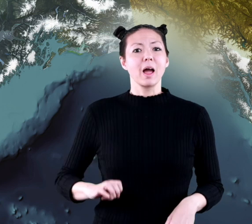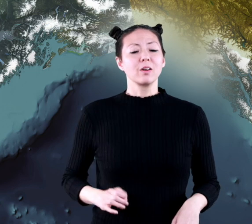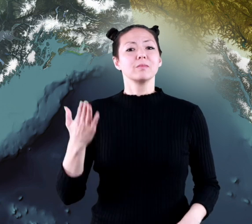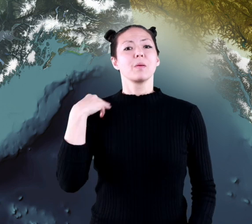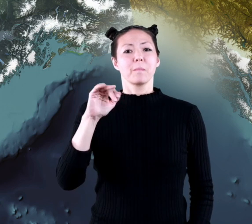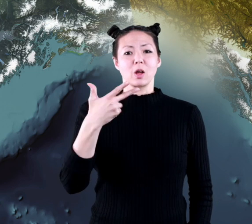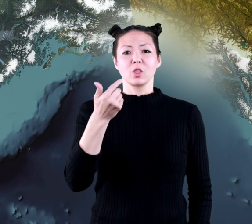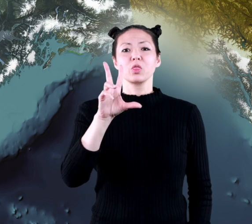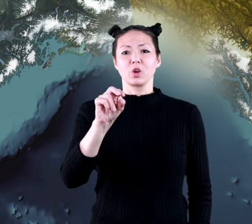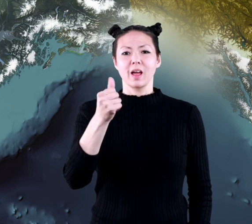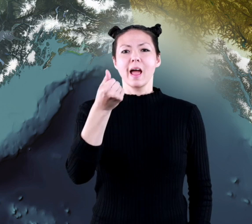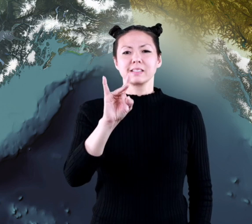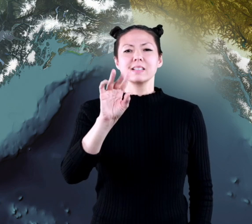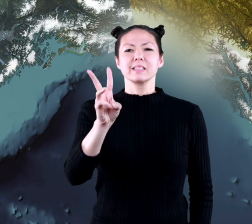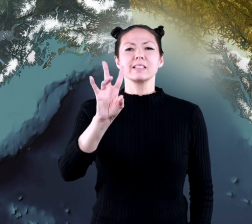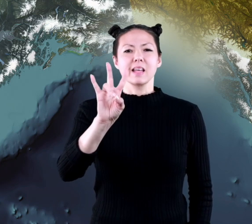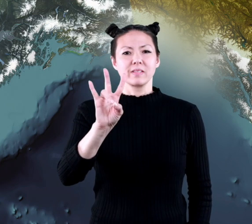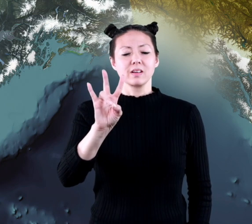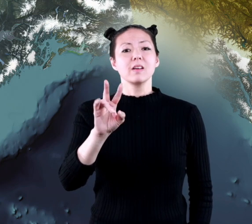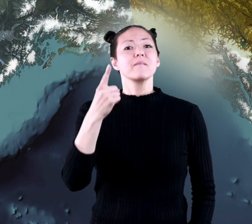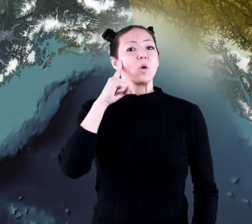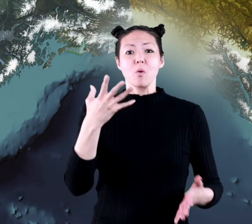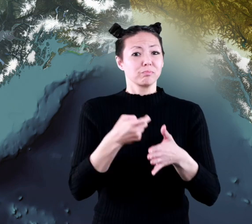March 30th, 1867, for